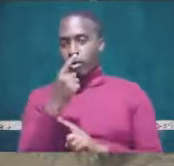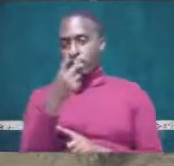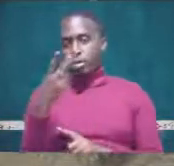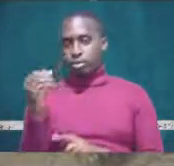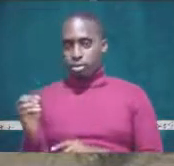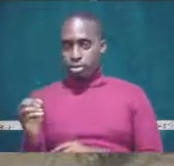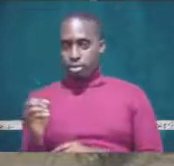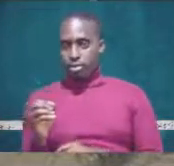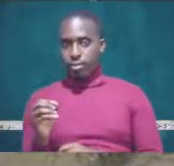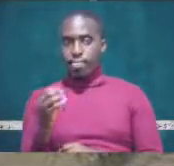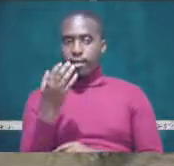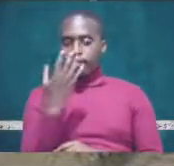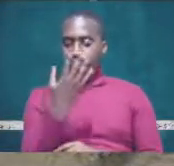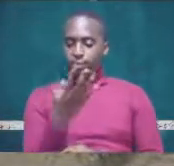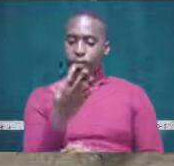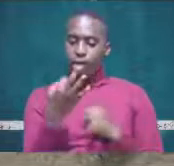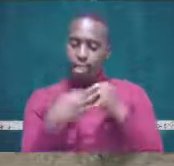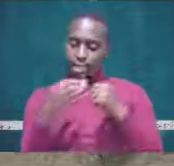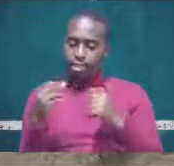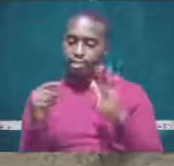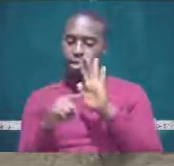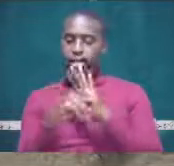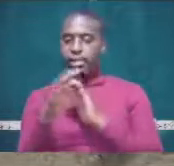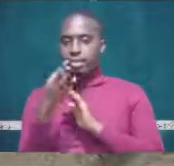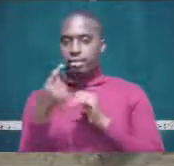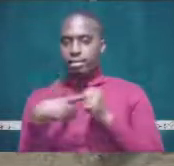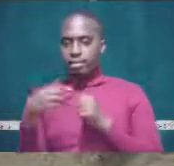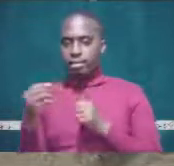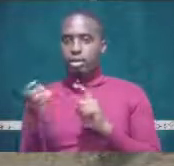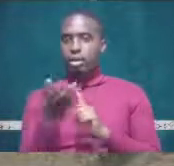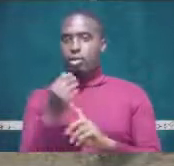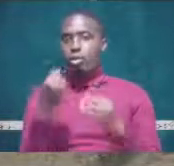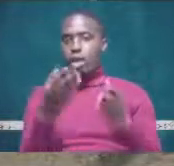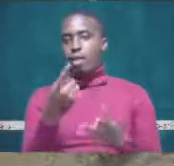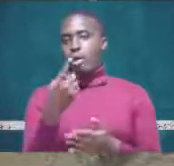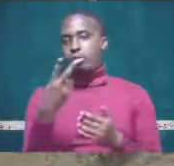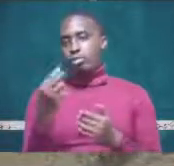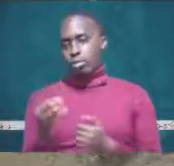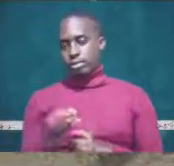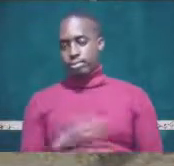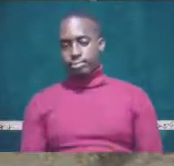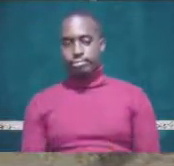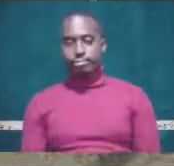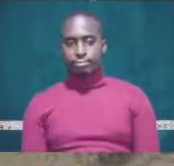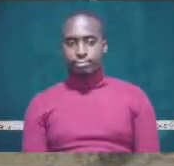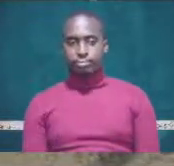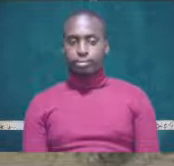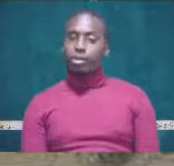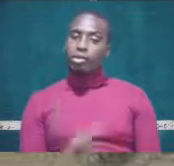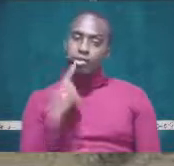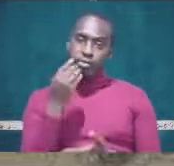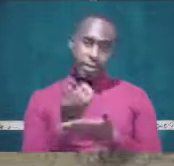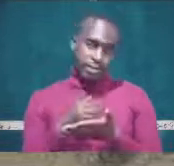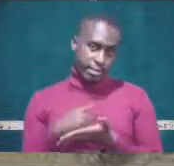120. 480 minus 360, it will give you 120. Now,